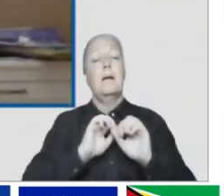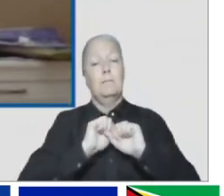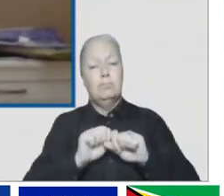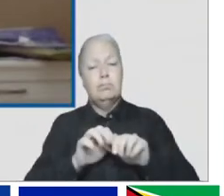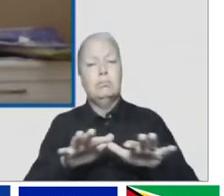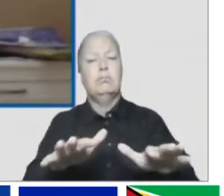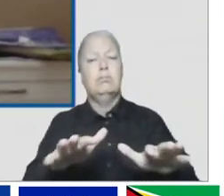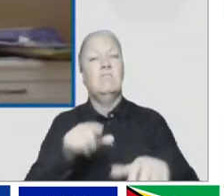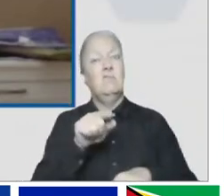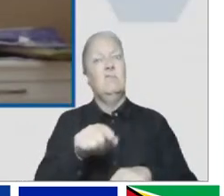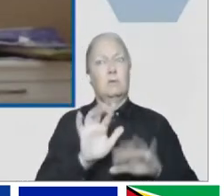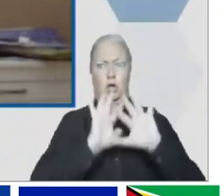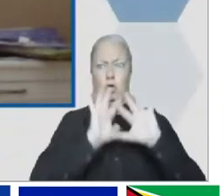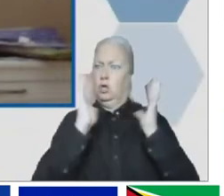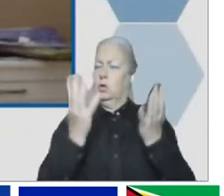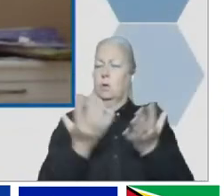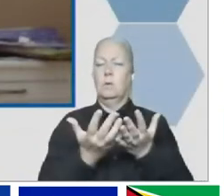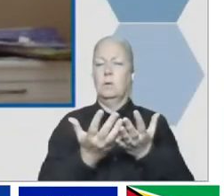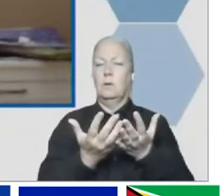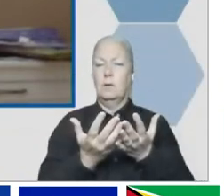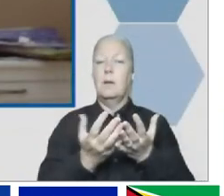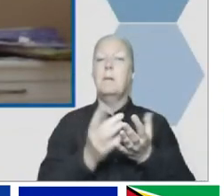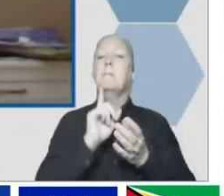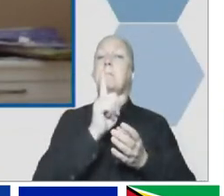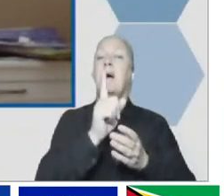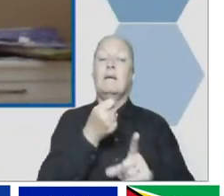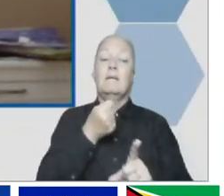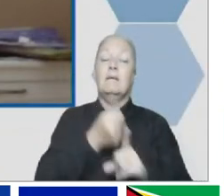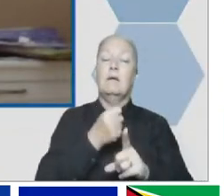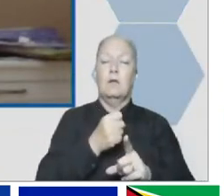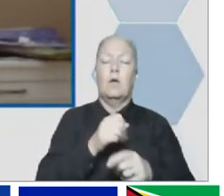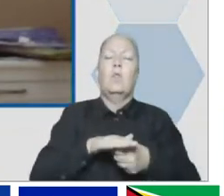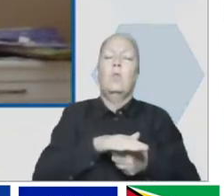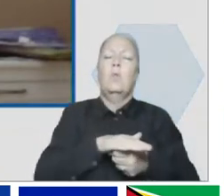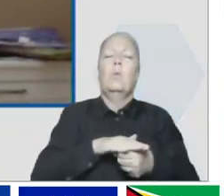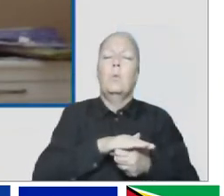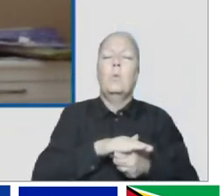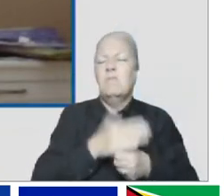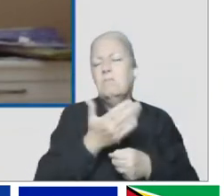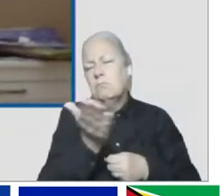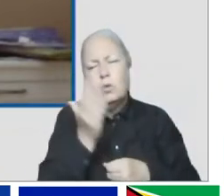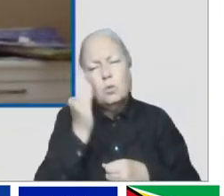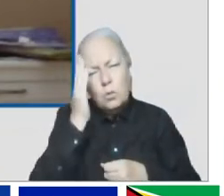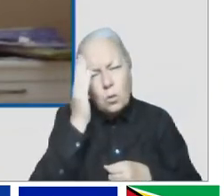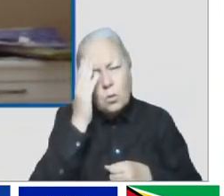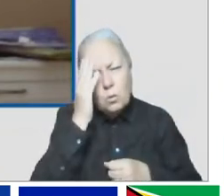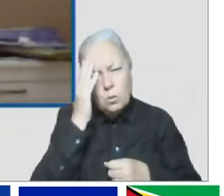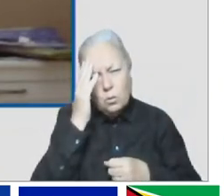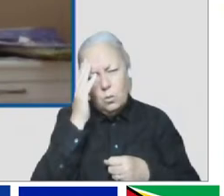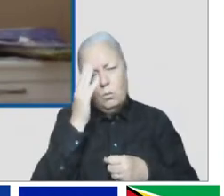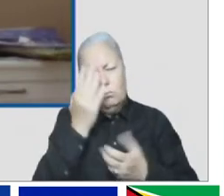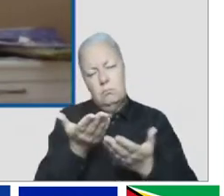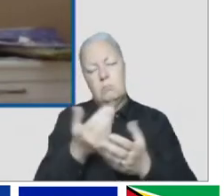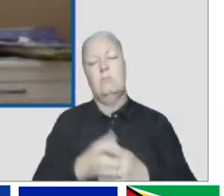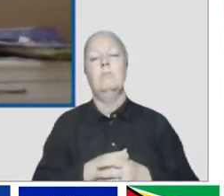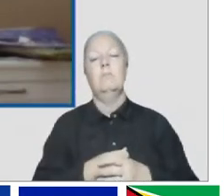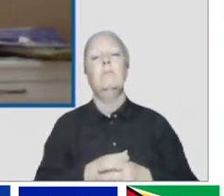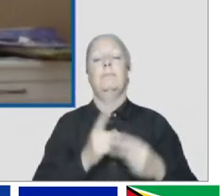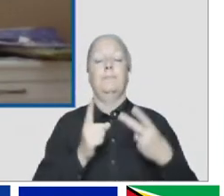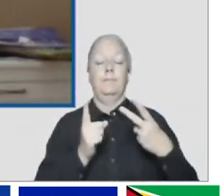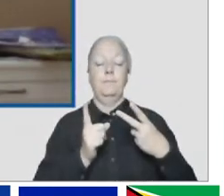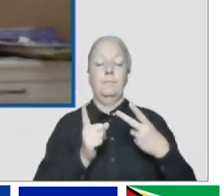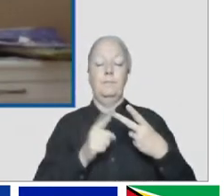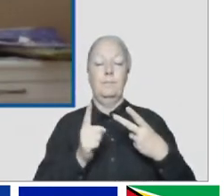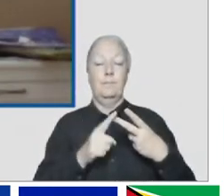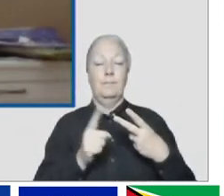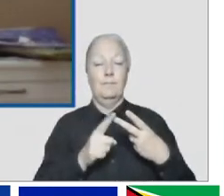local. So that all of us, we know that. This is what we learned from the pandemic. The second thing we actually learned, which was also